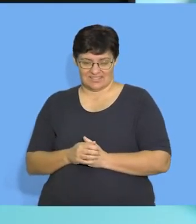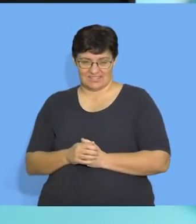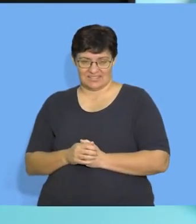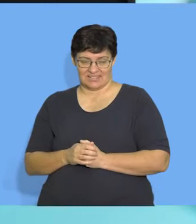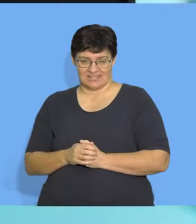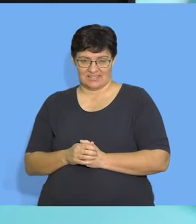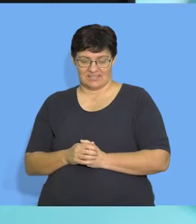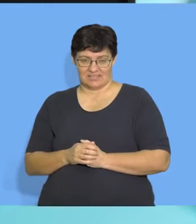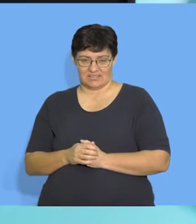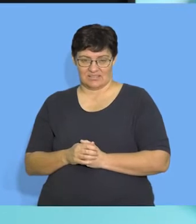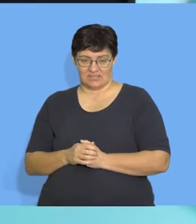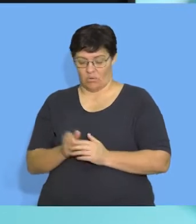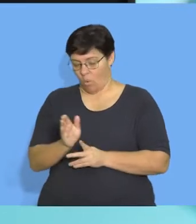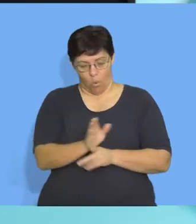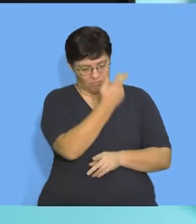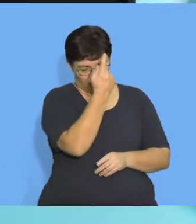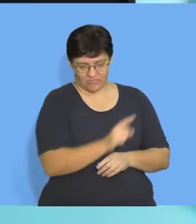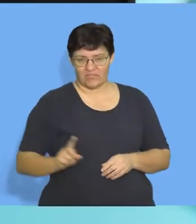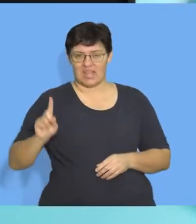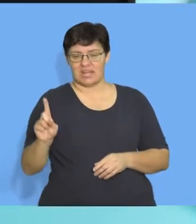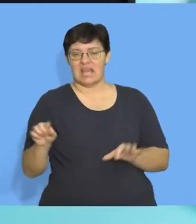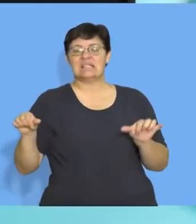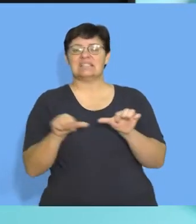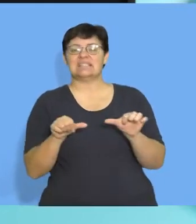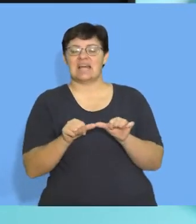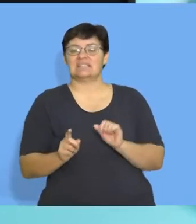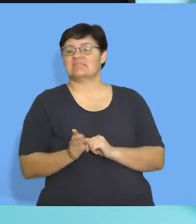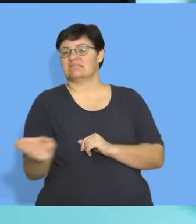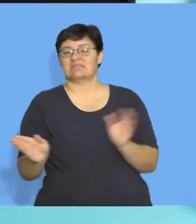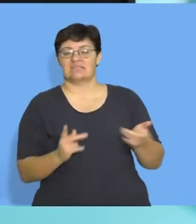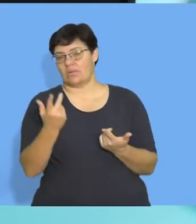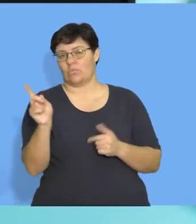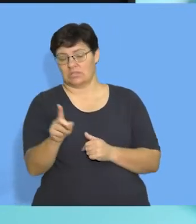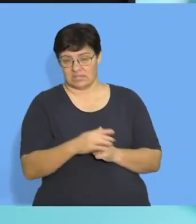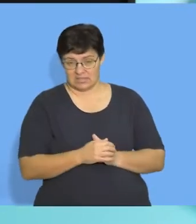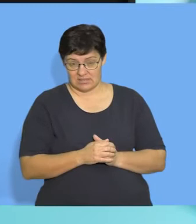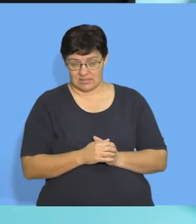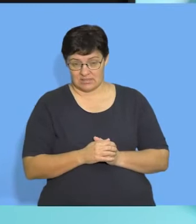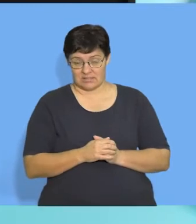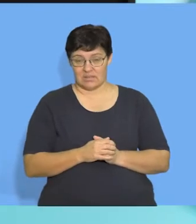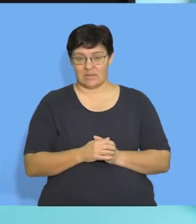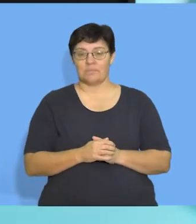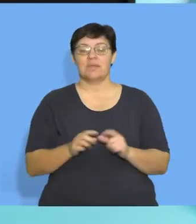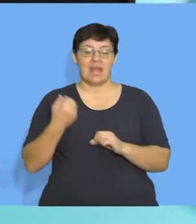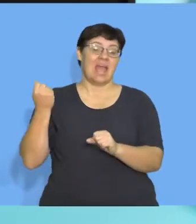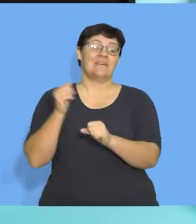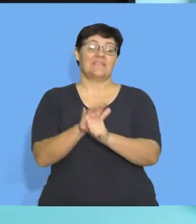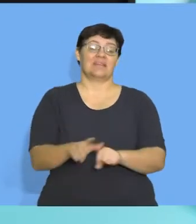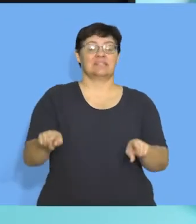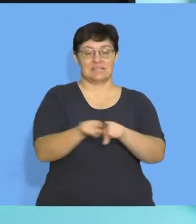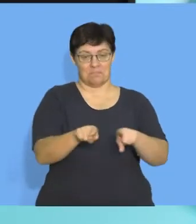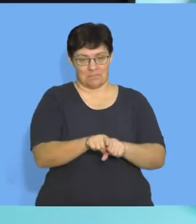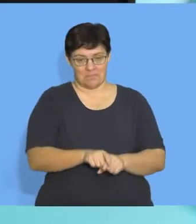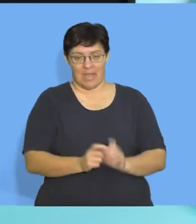single one, what must the size and direction of that vector be so that I have the same effect, I have the same thing